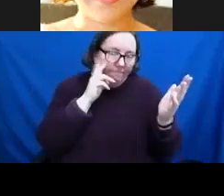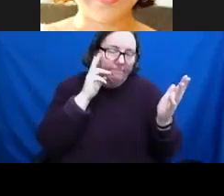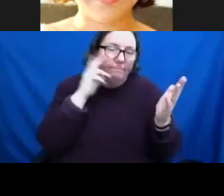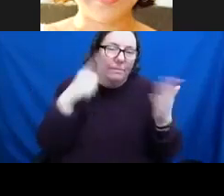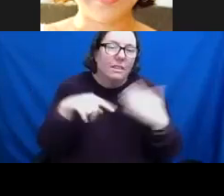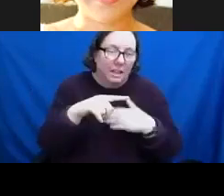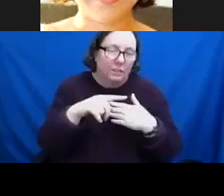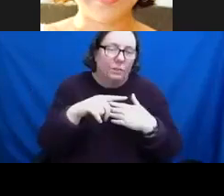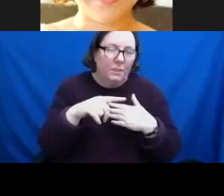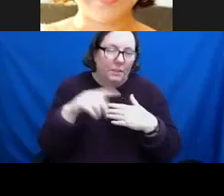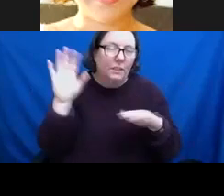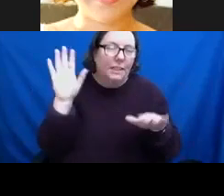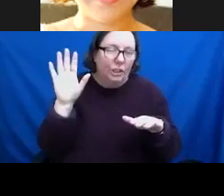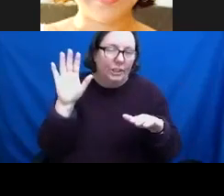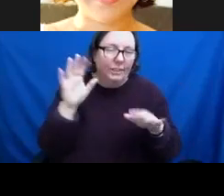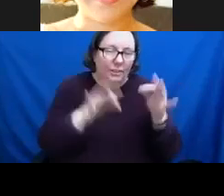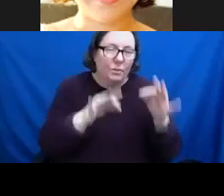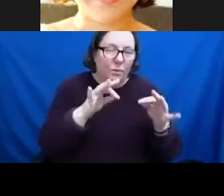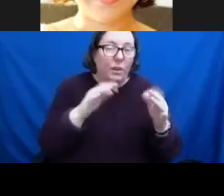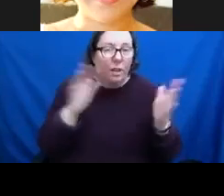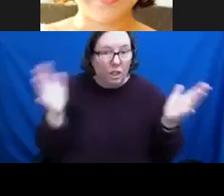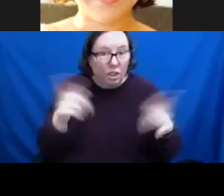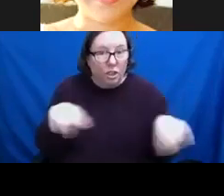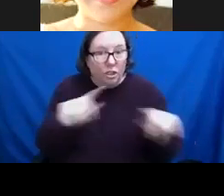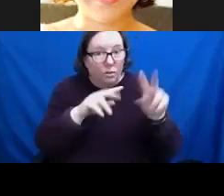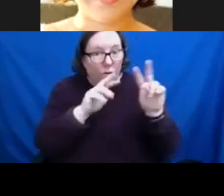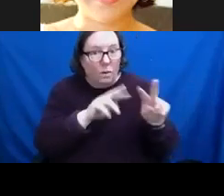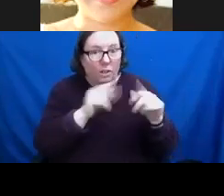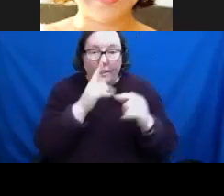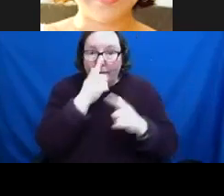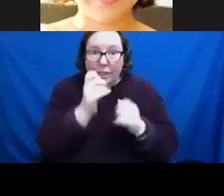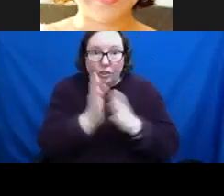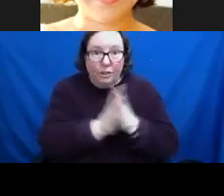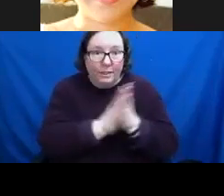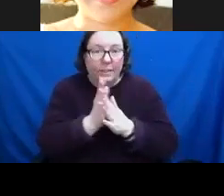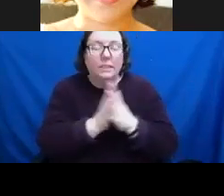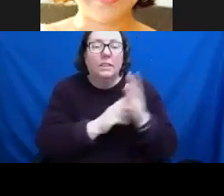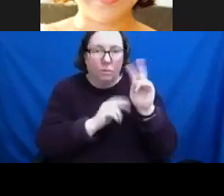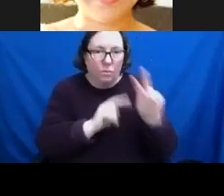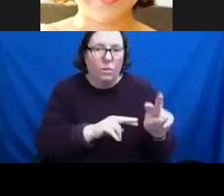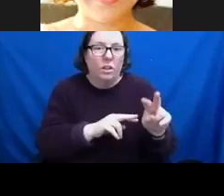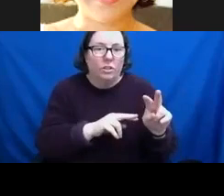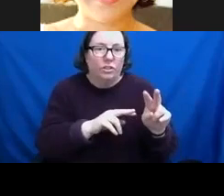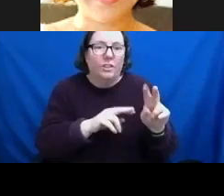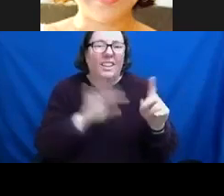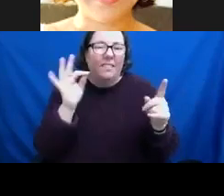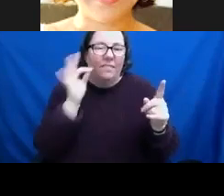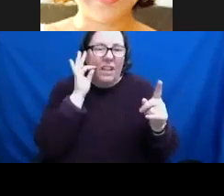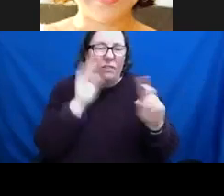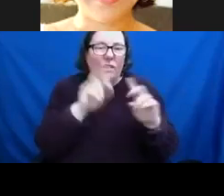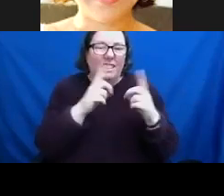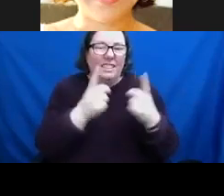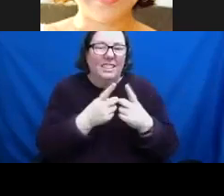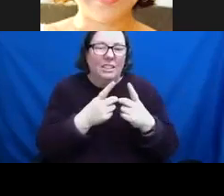encourage folks to pay attention, if you're interested, to pay attention to the Federal District Court